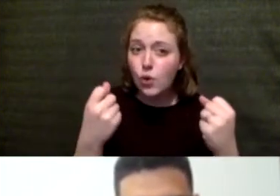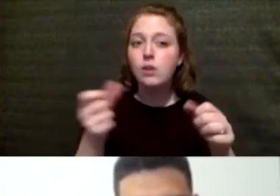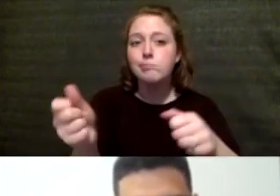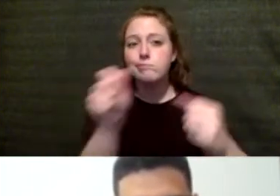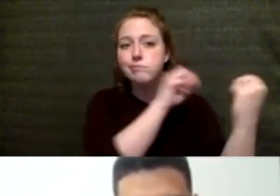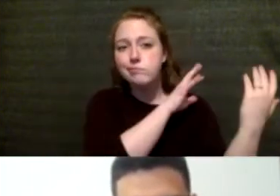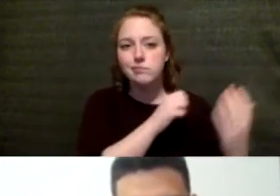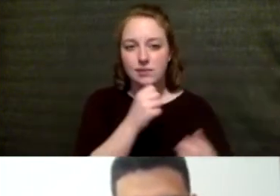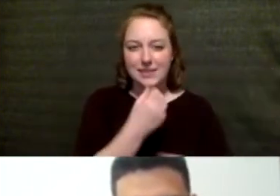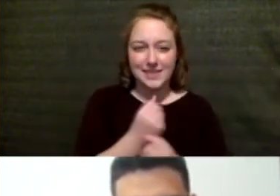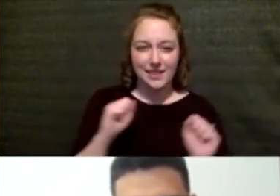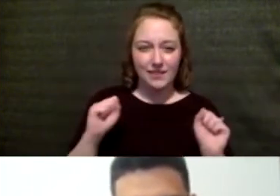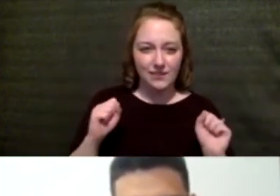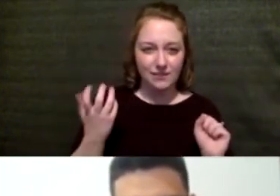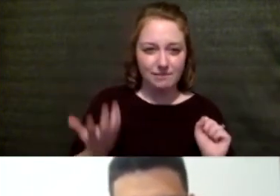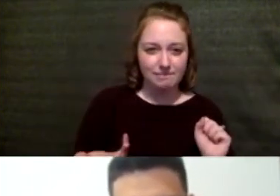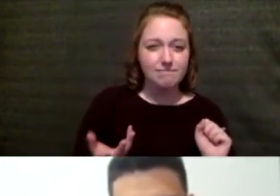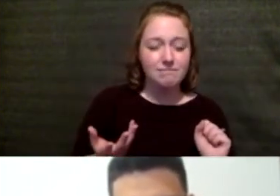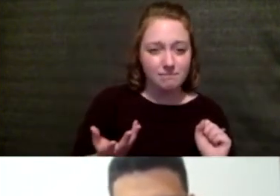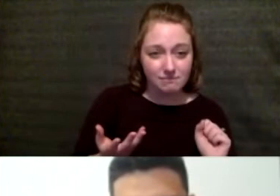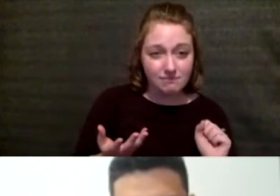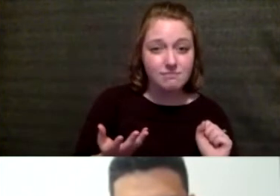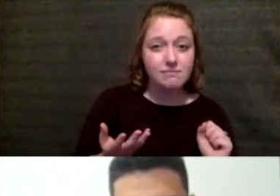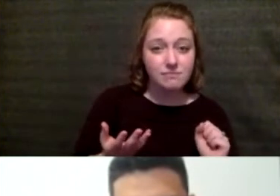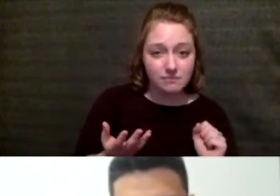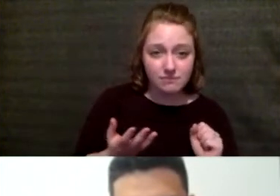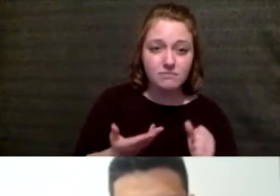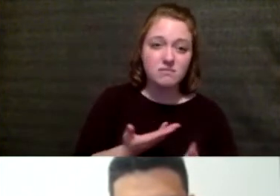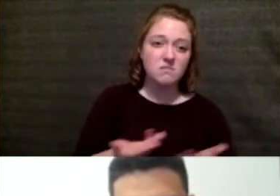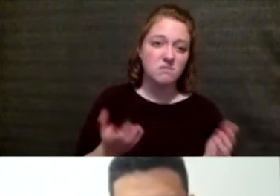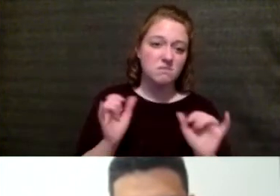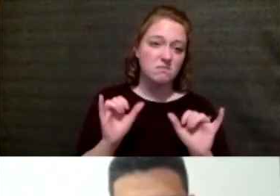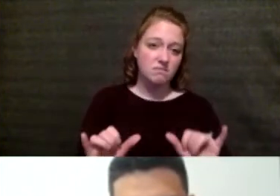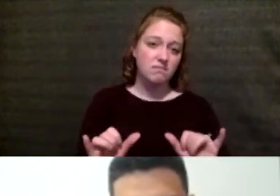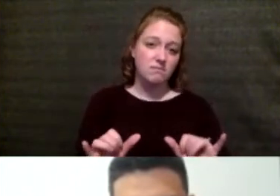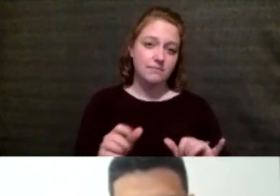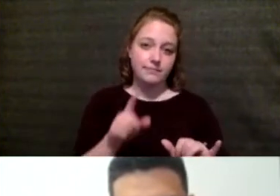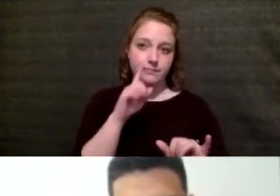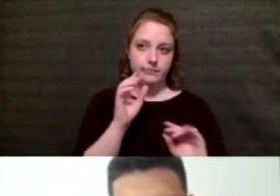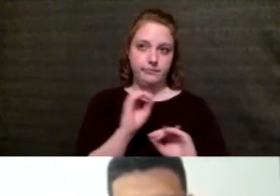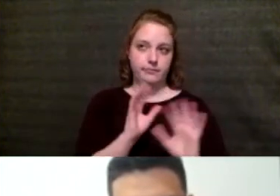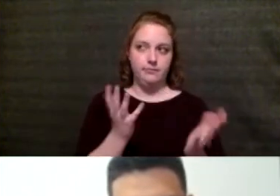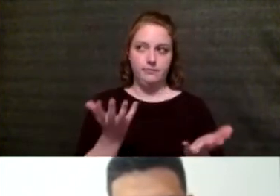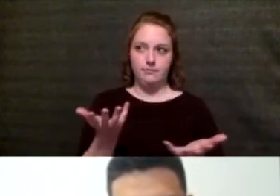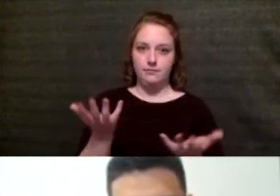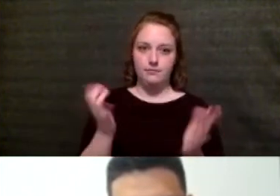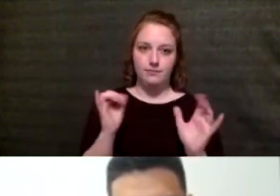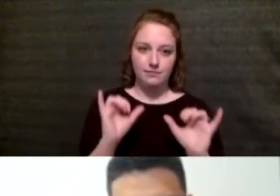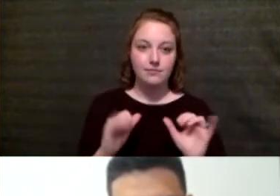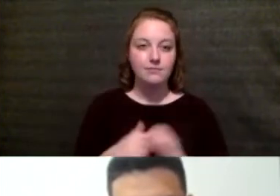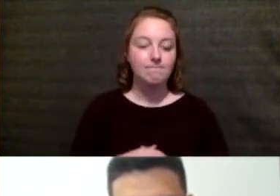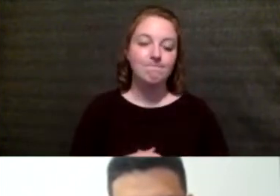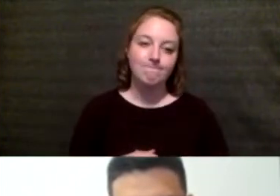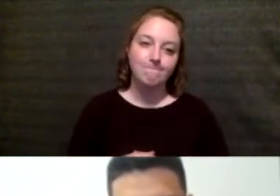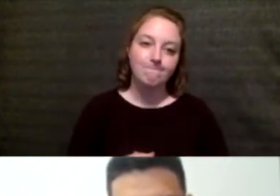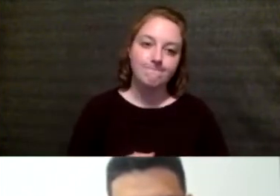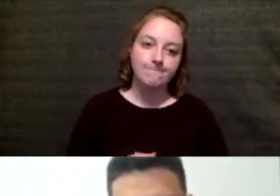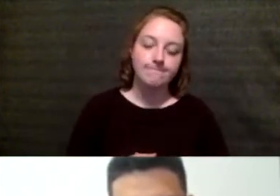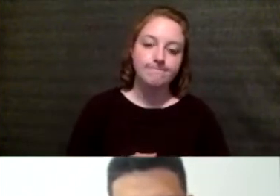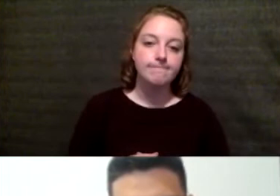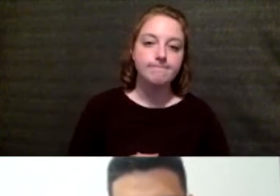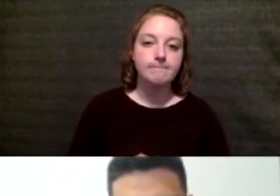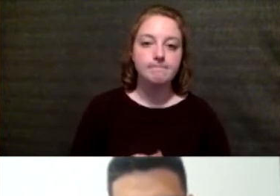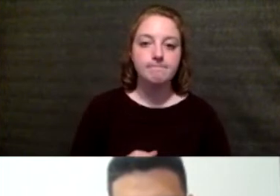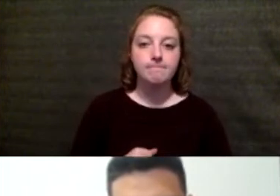Um, and so we, you know, there were just things like that, that were just real obvious walking through it the first time.